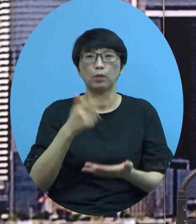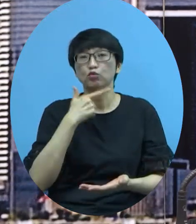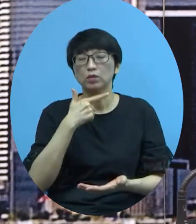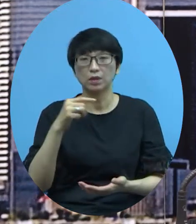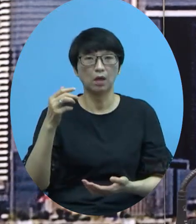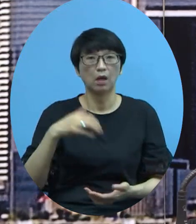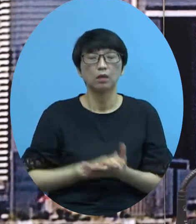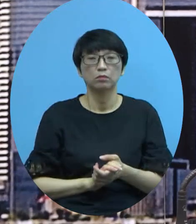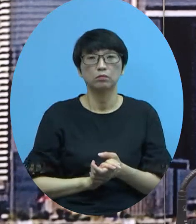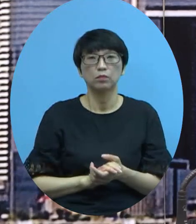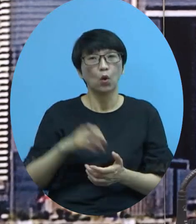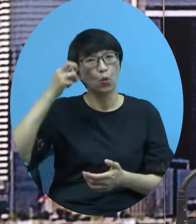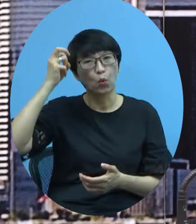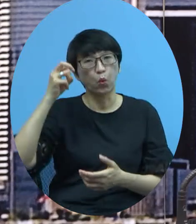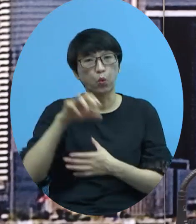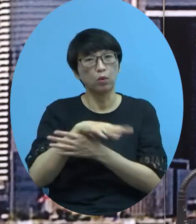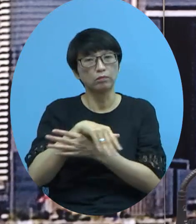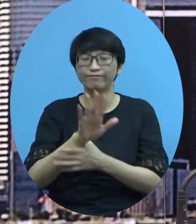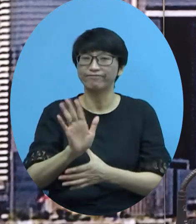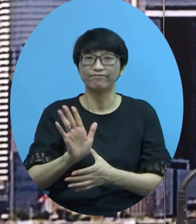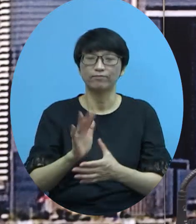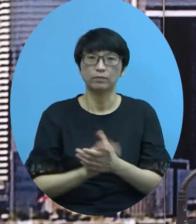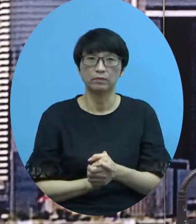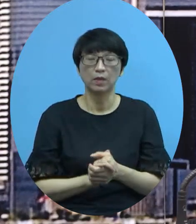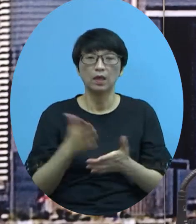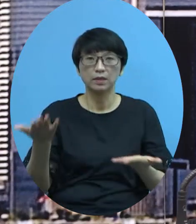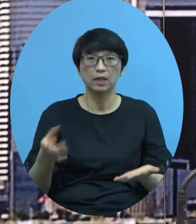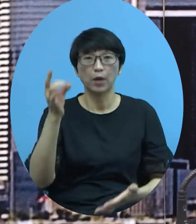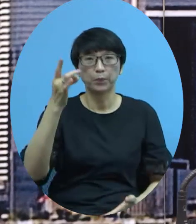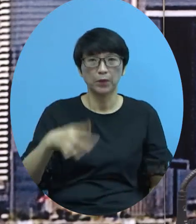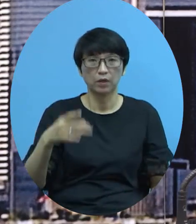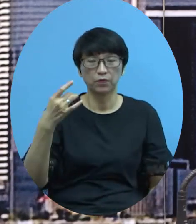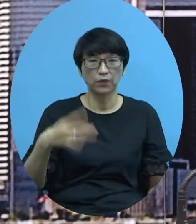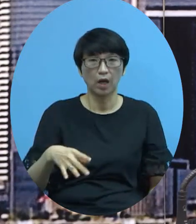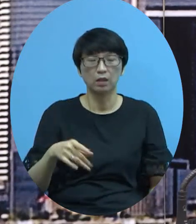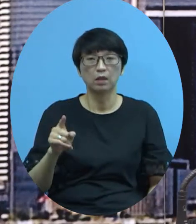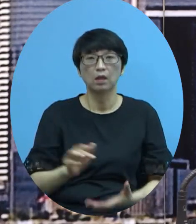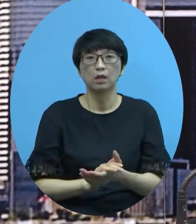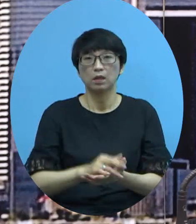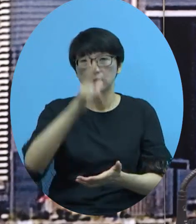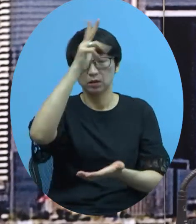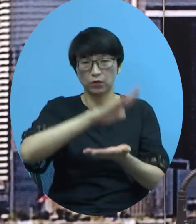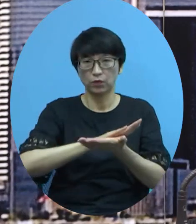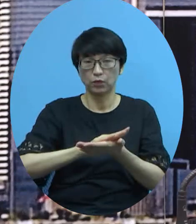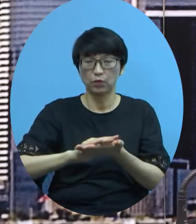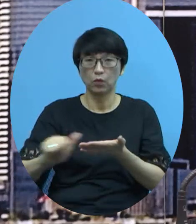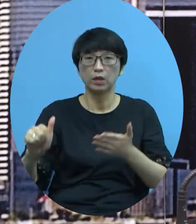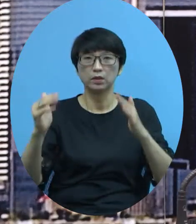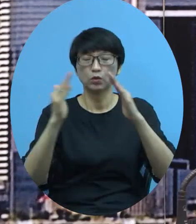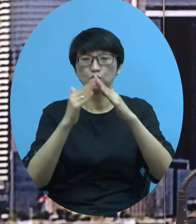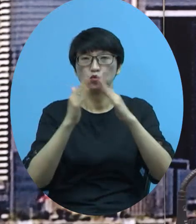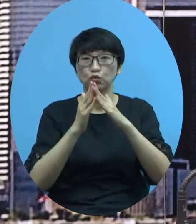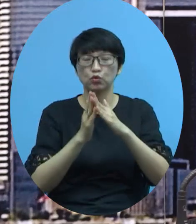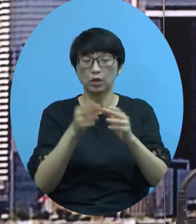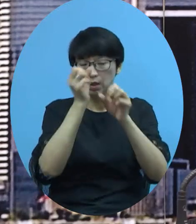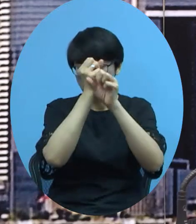the free laboratory testing by the Department of Health is open to all private doctors. So